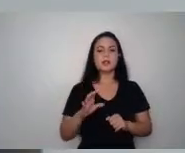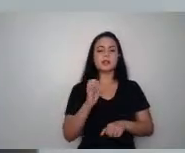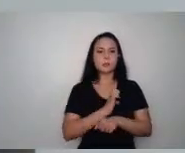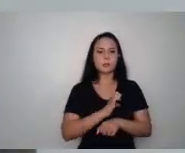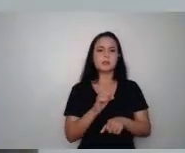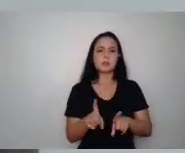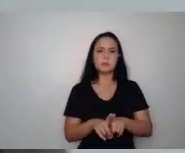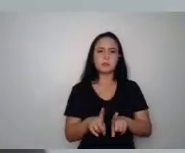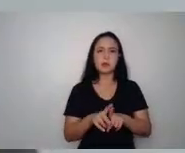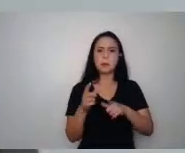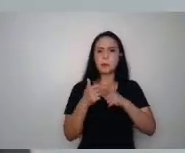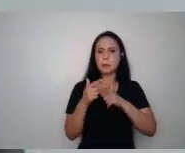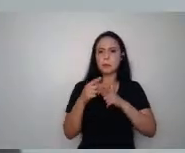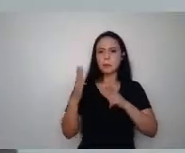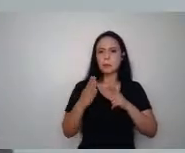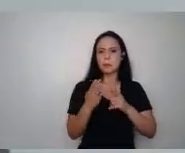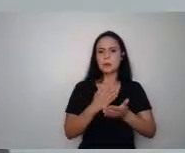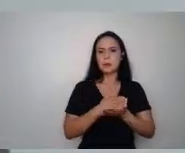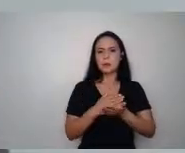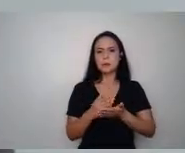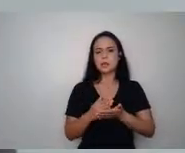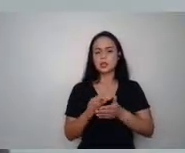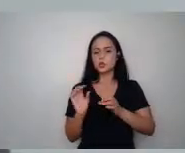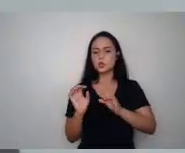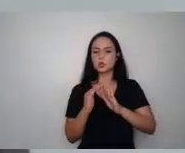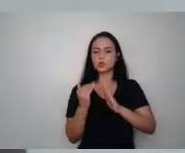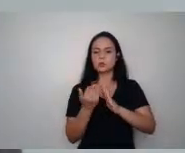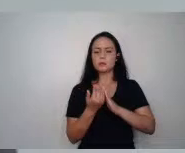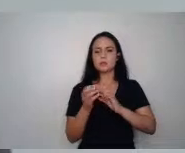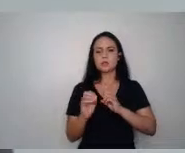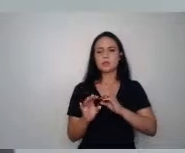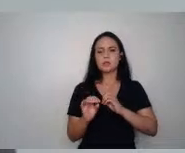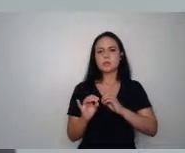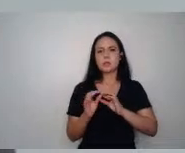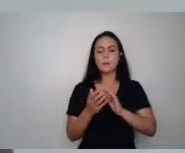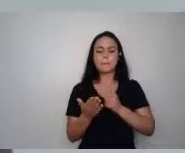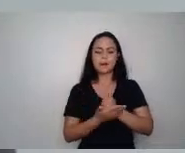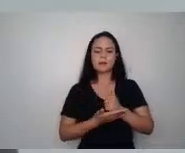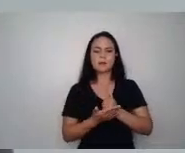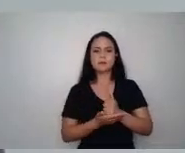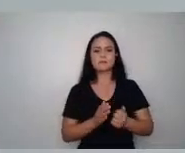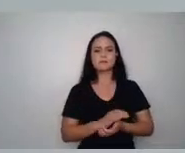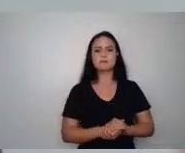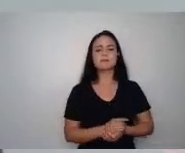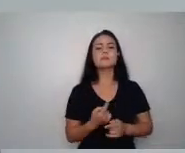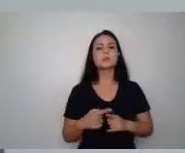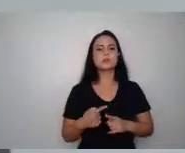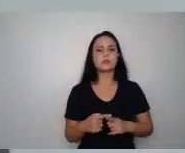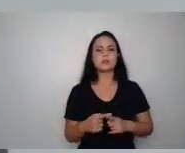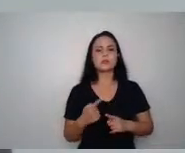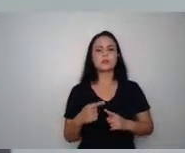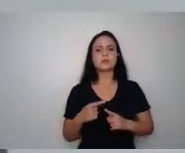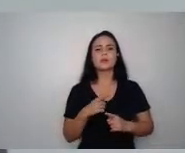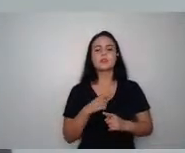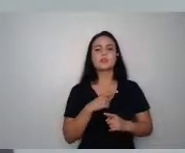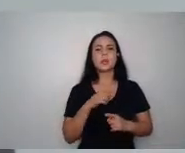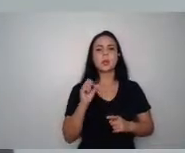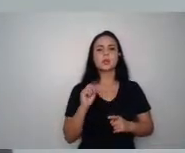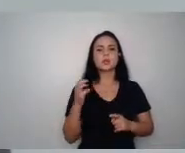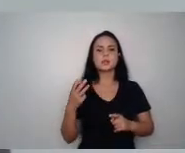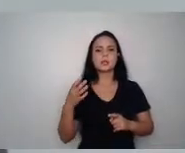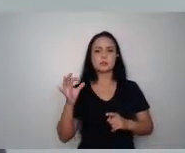and state universities. The problem with Brazil is connected to basic education, of fundamental